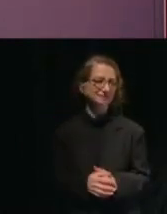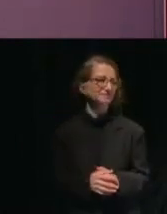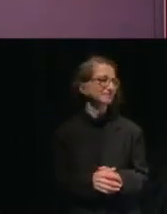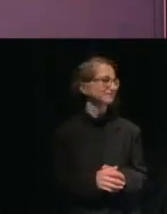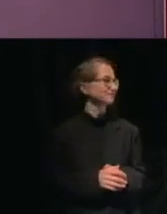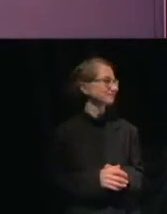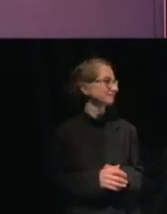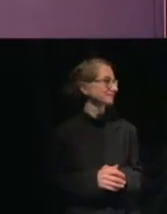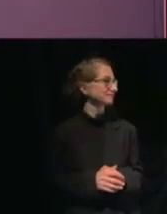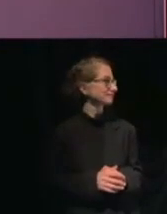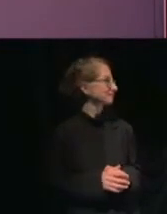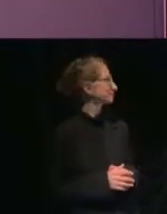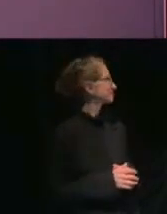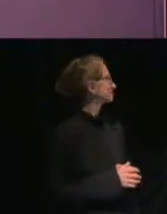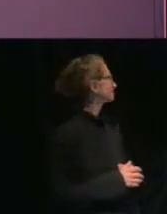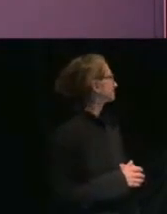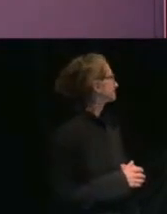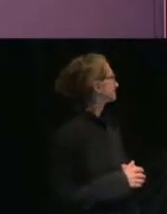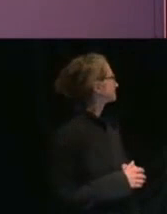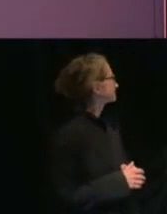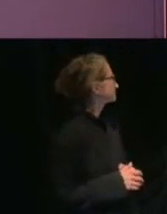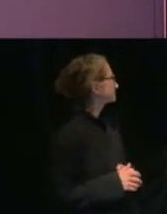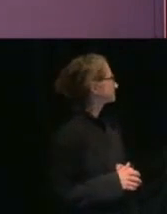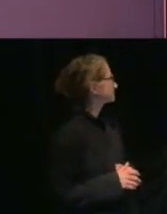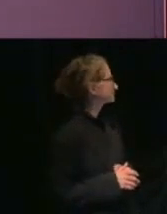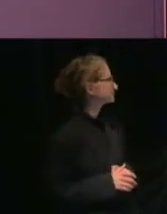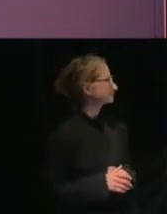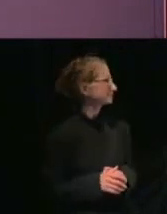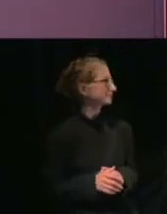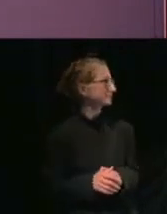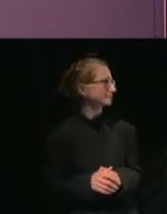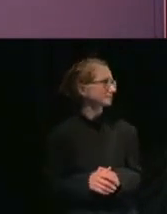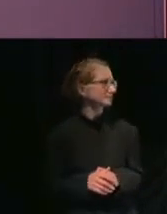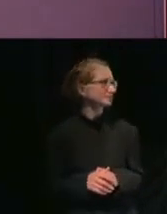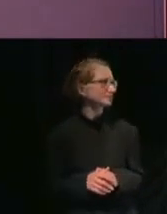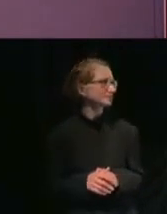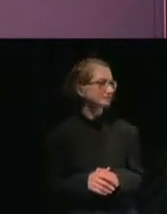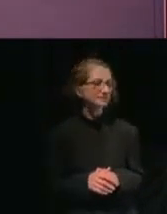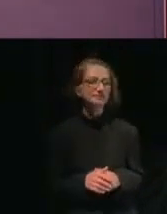promise, I think it's a very important quote.